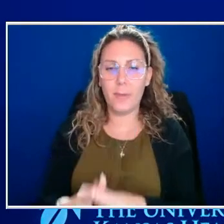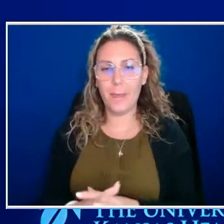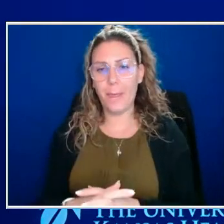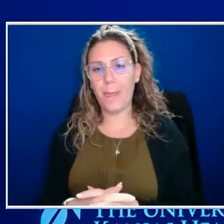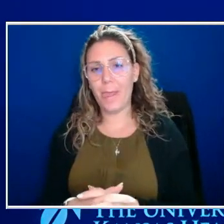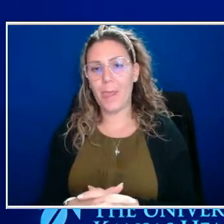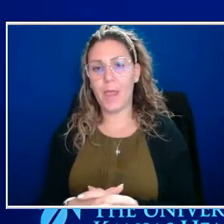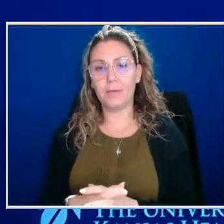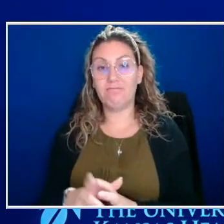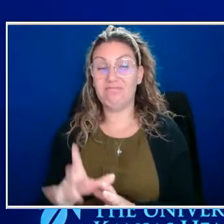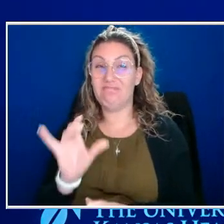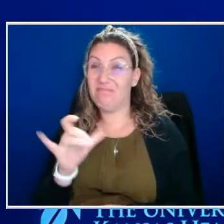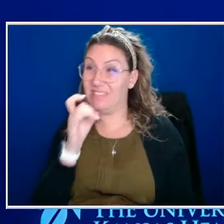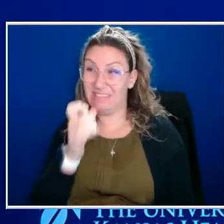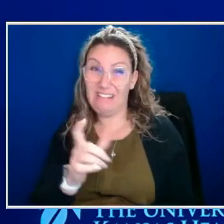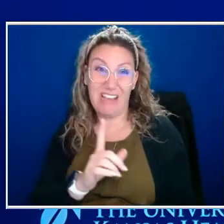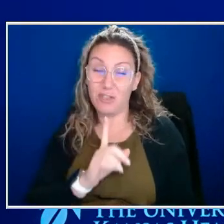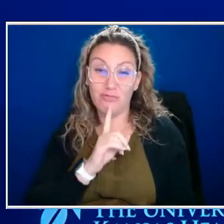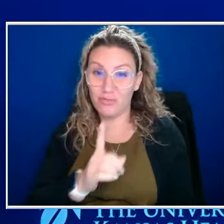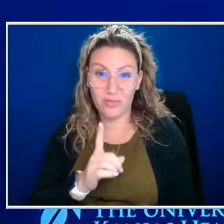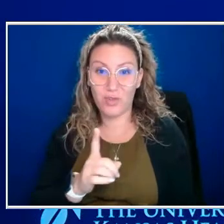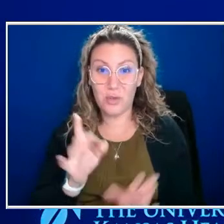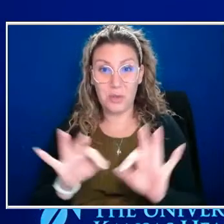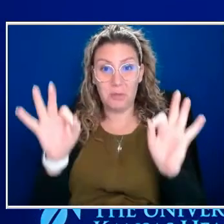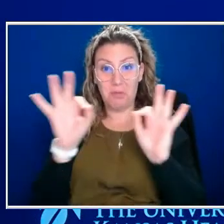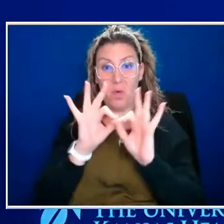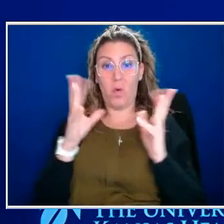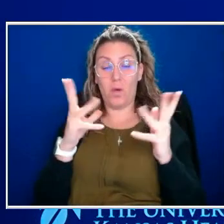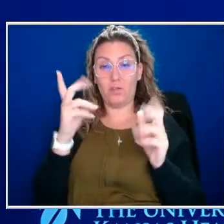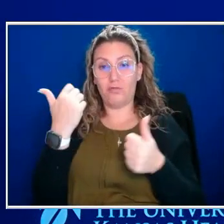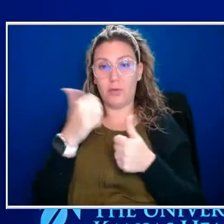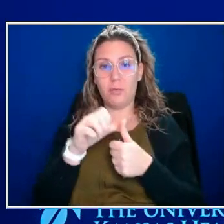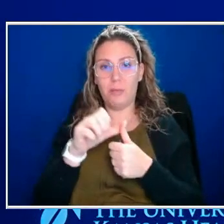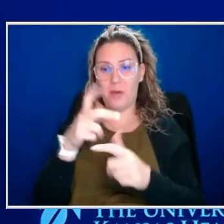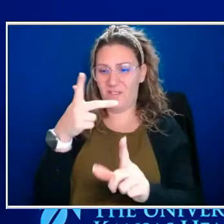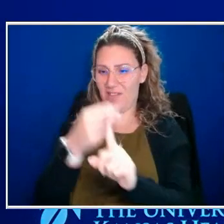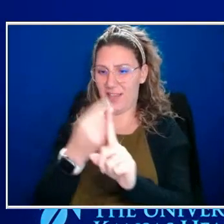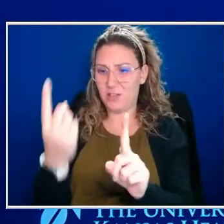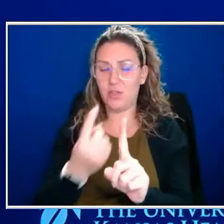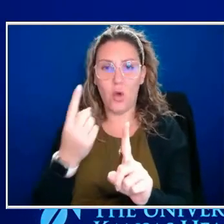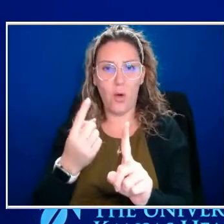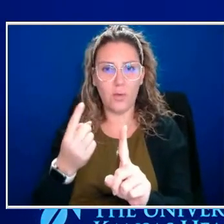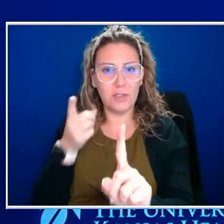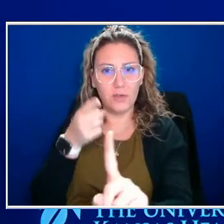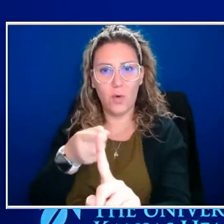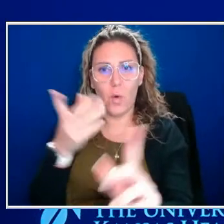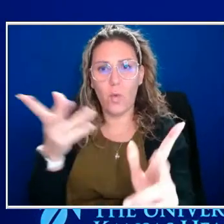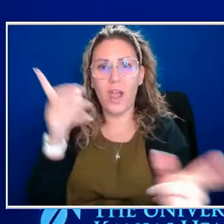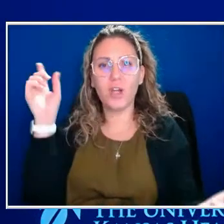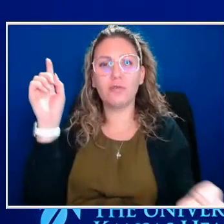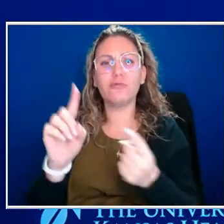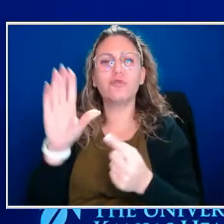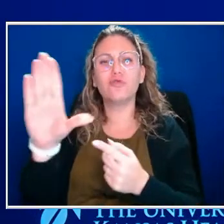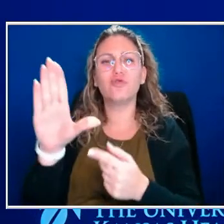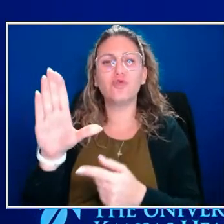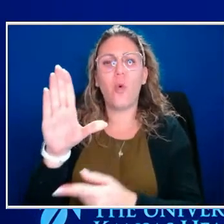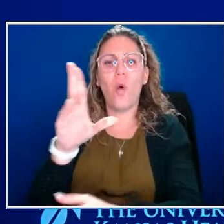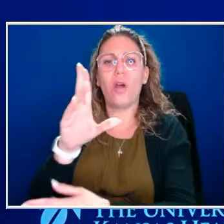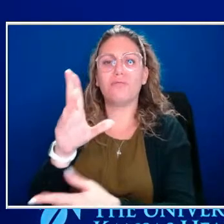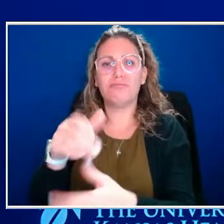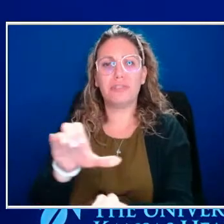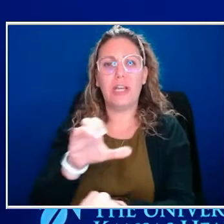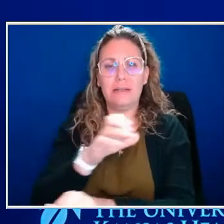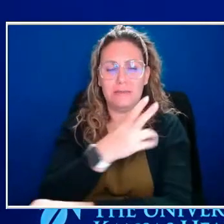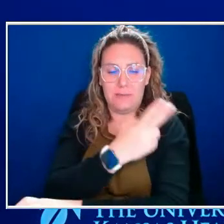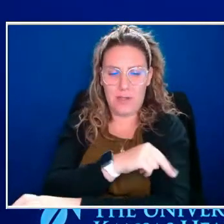actually accurate. The important thing to remember is the vaccines were always created to reduce your chance of hospitalization and death. They have done that very well.